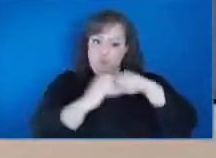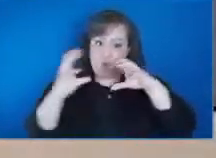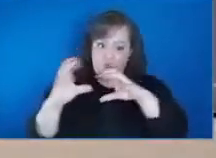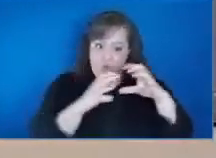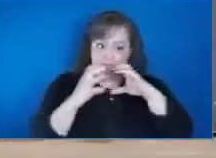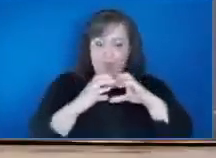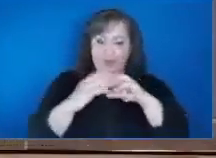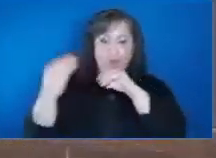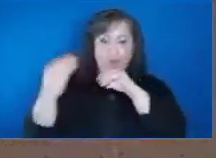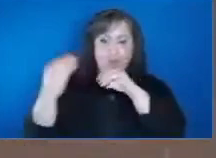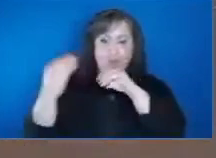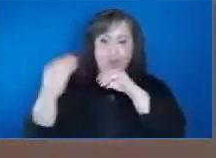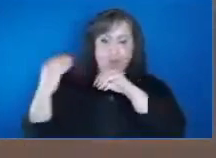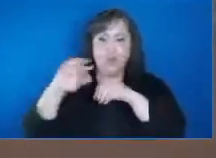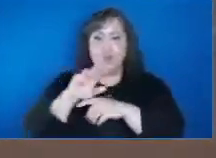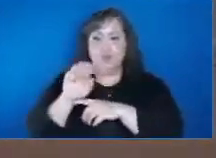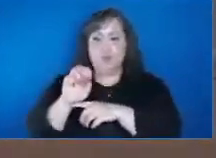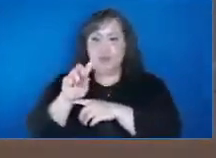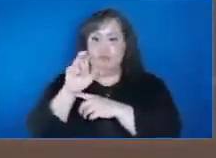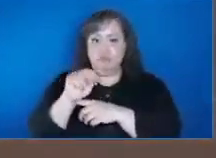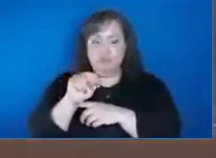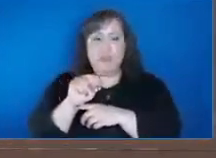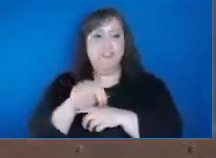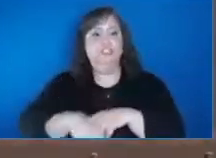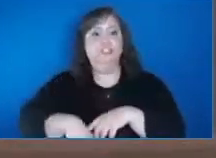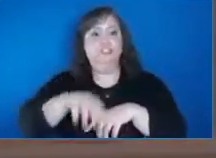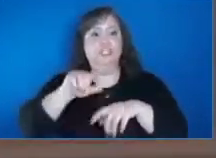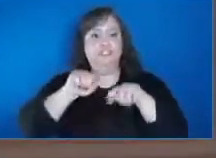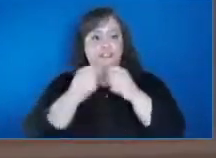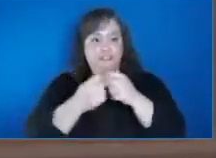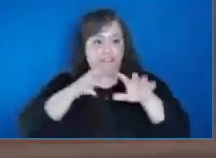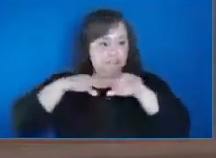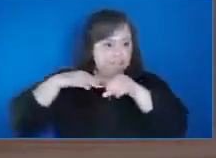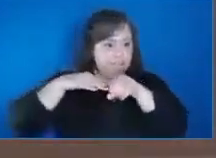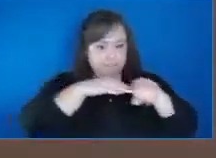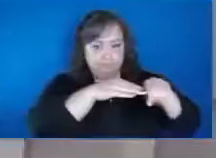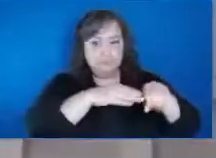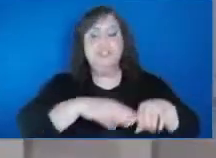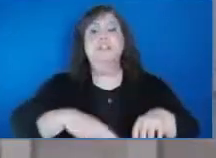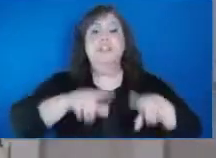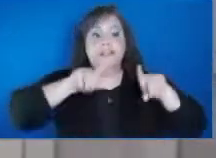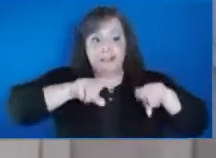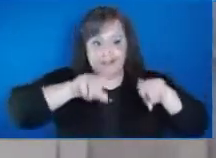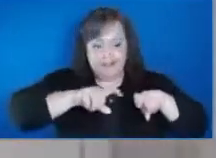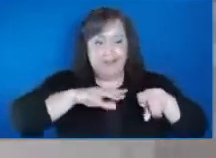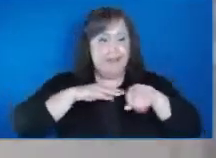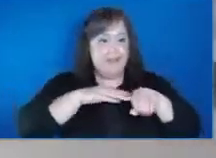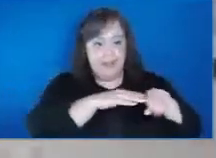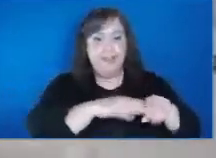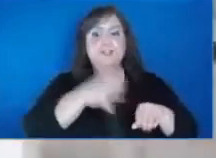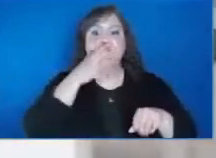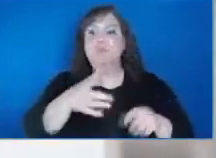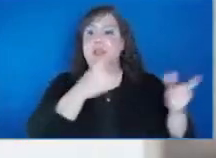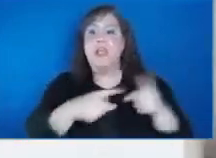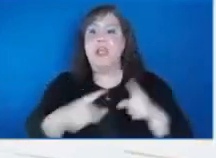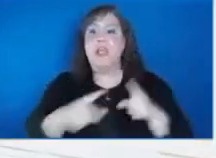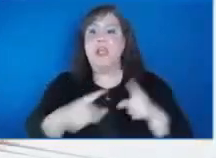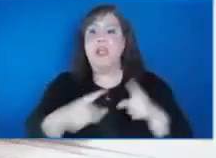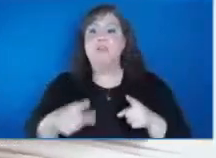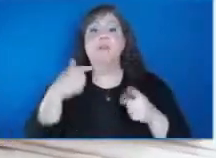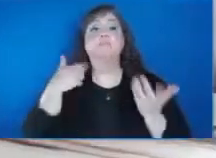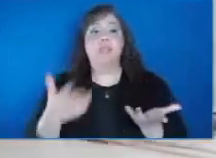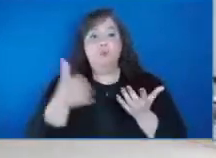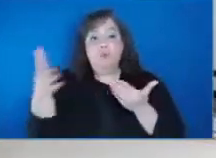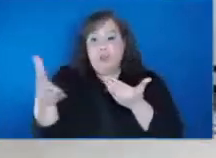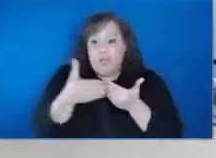going to meet engineers, and by the way, we're taking your questions. Just go ahead and use the hashtag AskNASA, or if